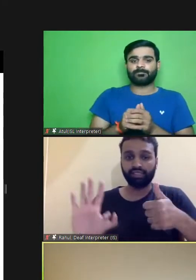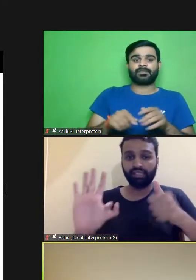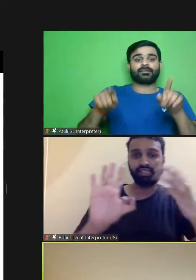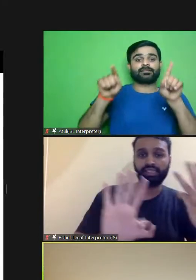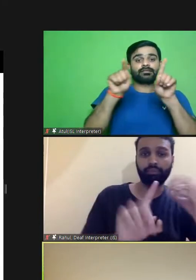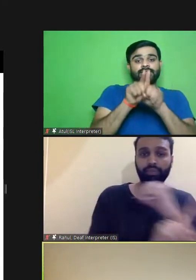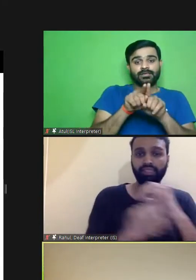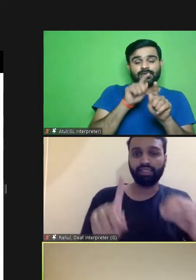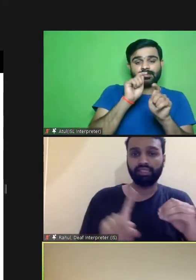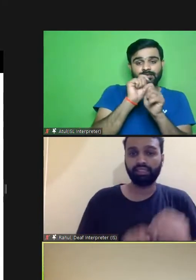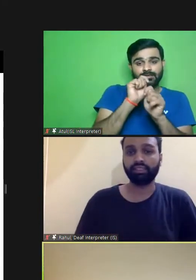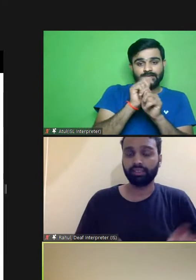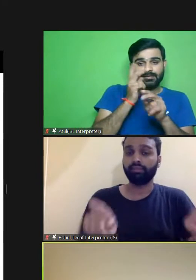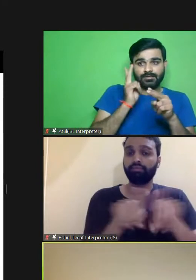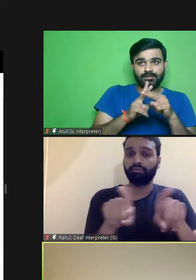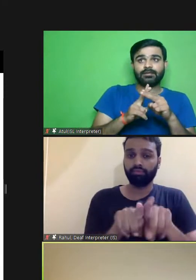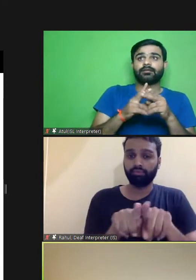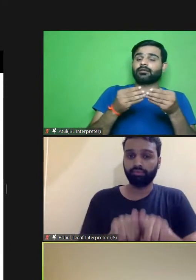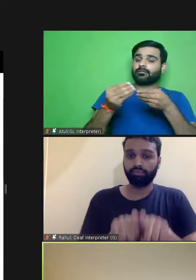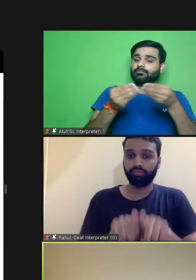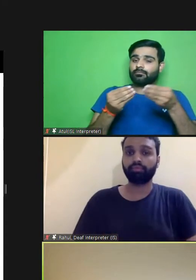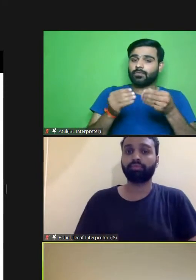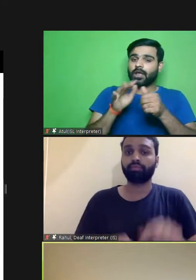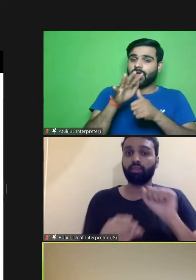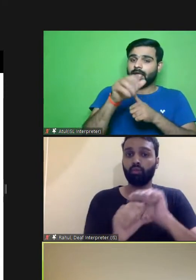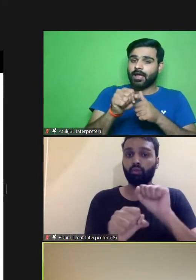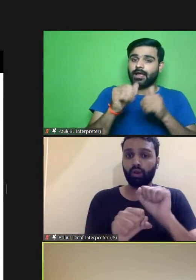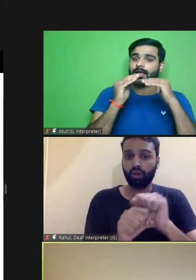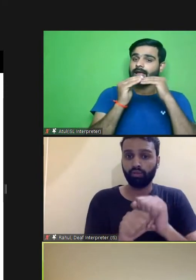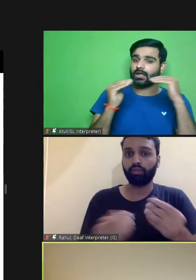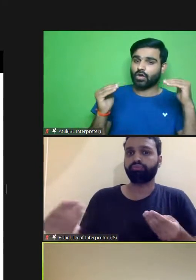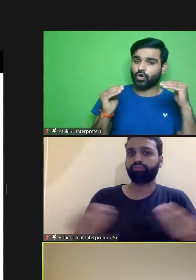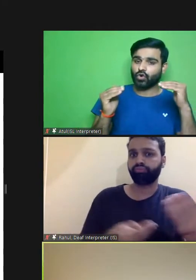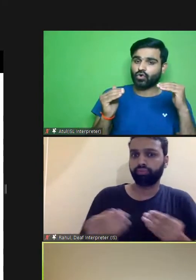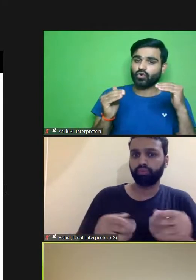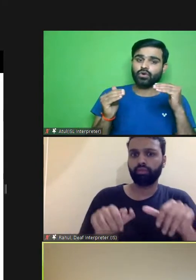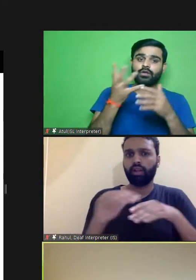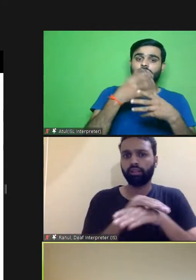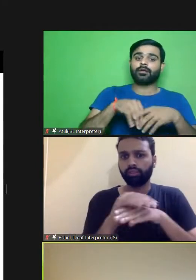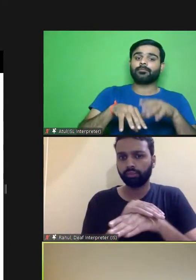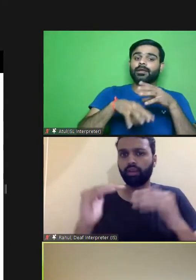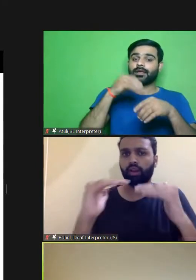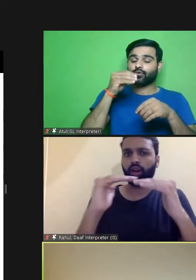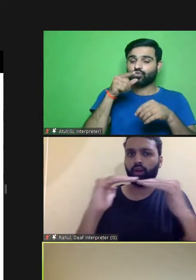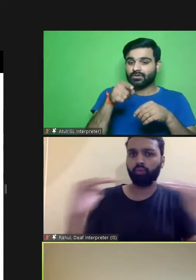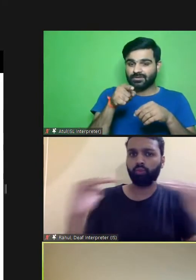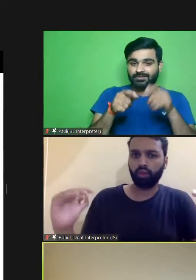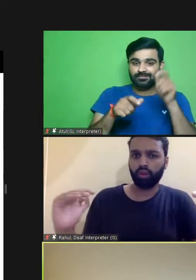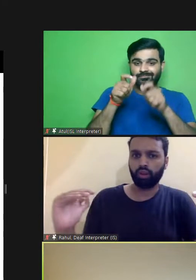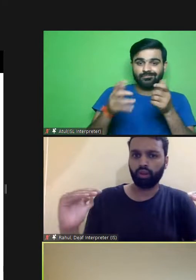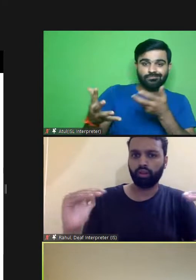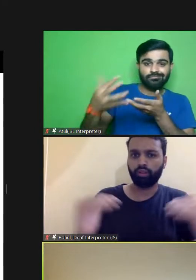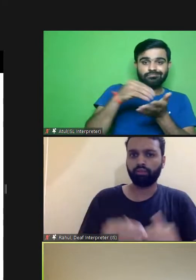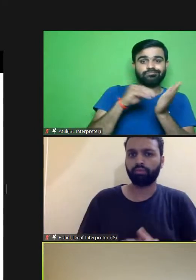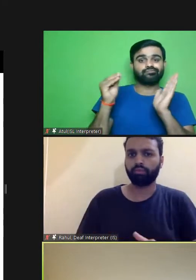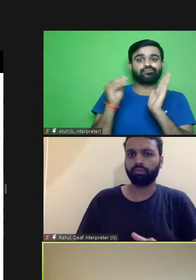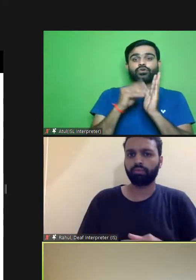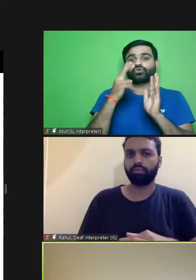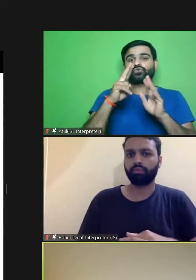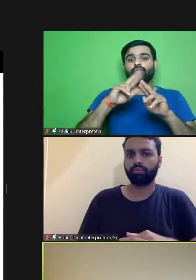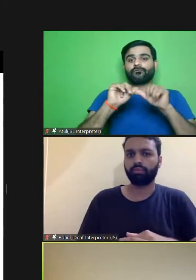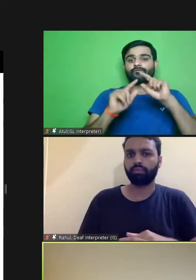work in this field is providing excellent resources on equity in outcomes, but also coverage of health interventions known to affect